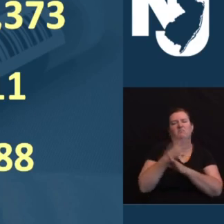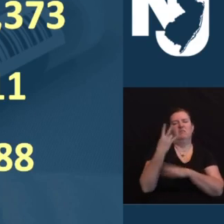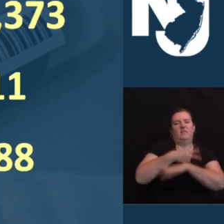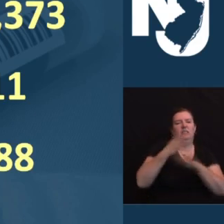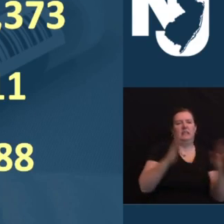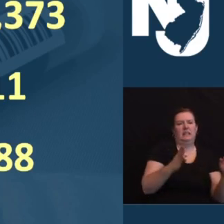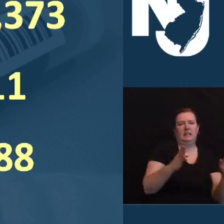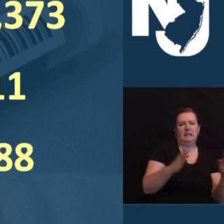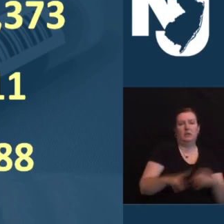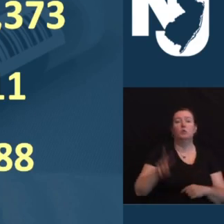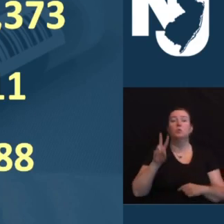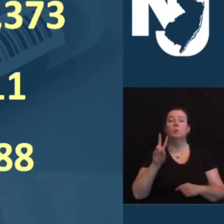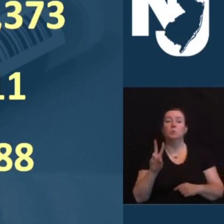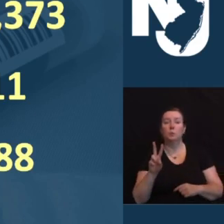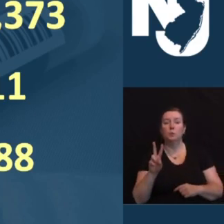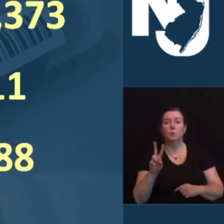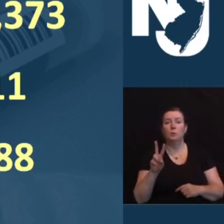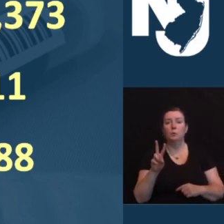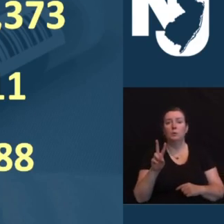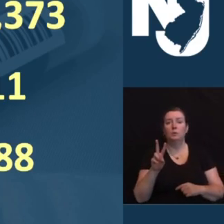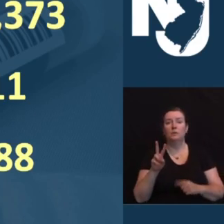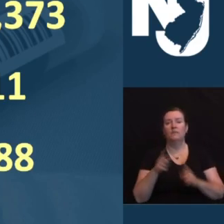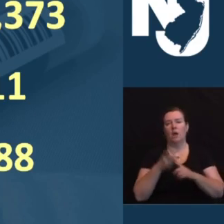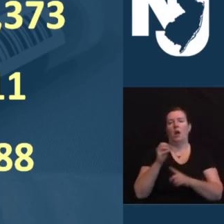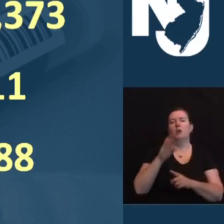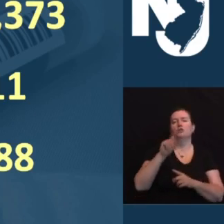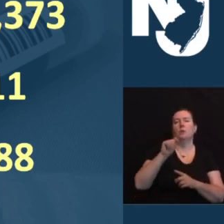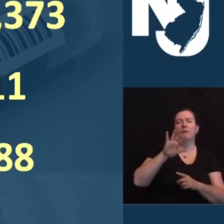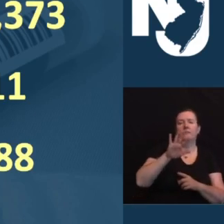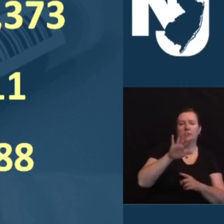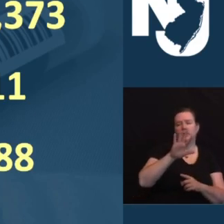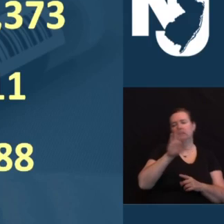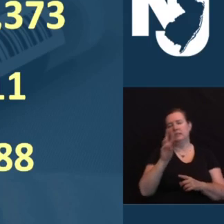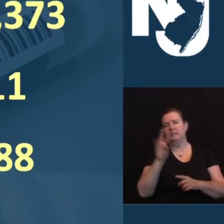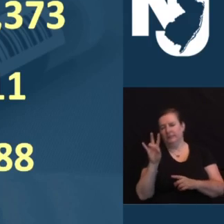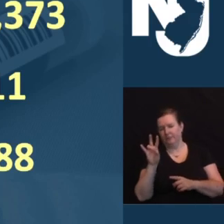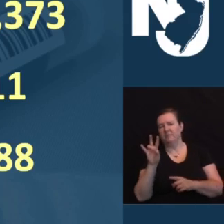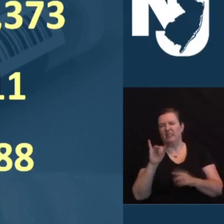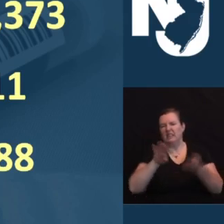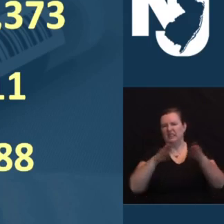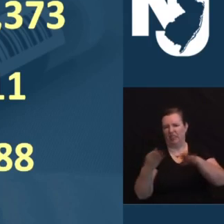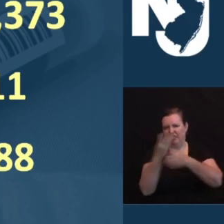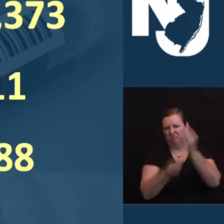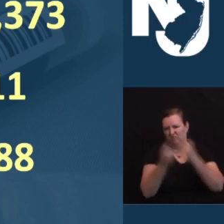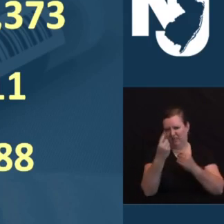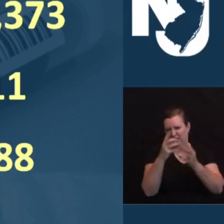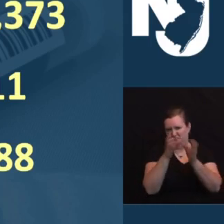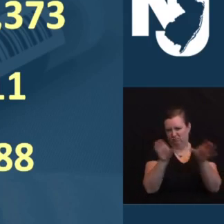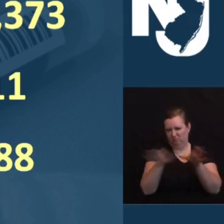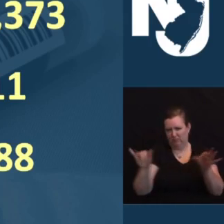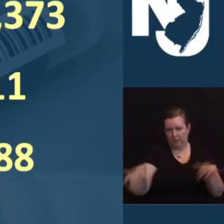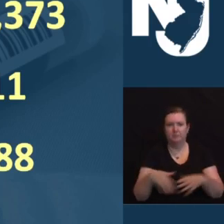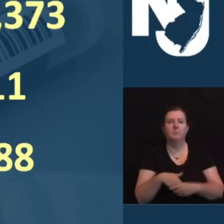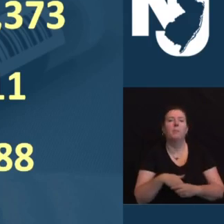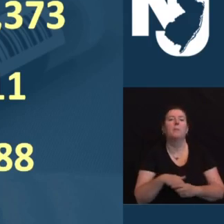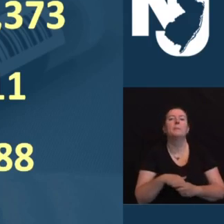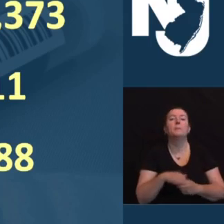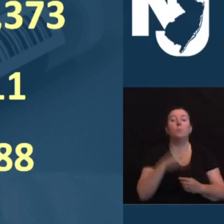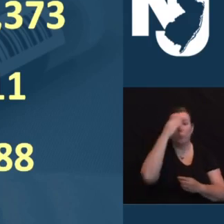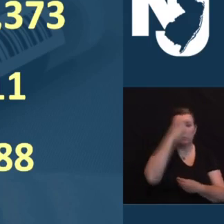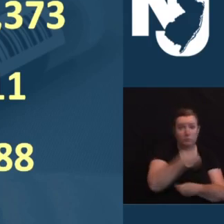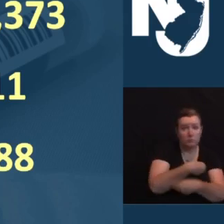including 2 each from October 5, 6, 7. Again, apples to oranges, which we say every time we say it, but just so everyone has a